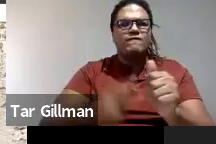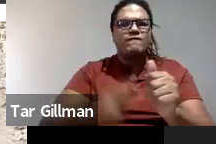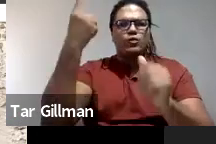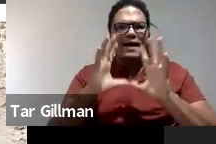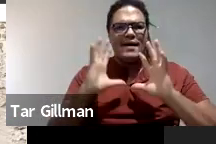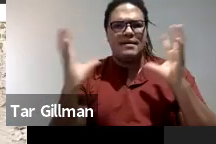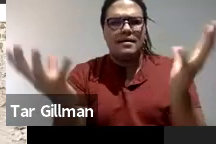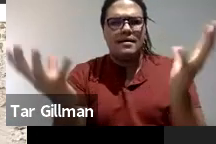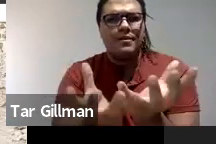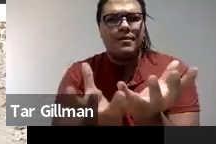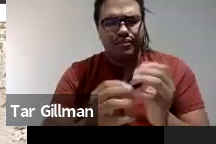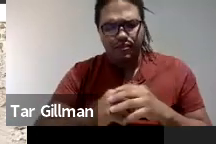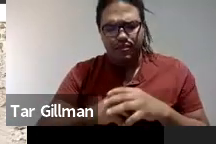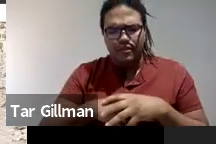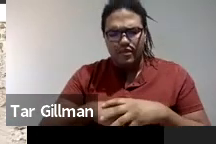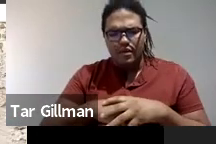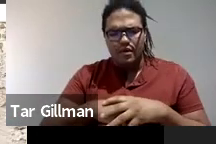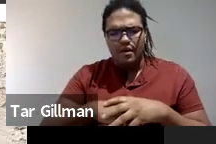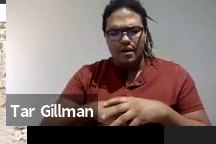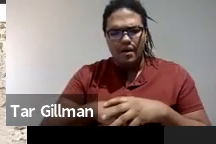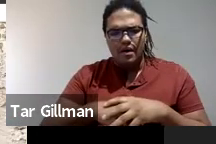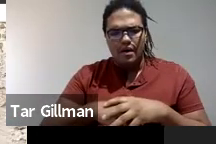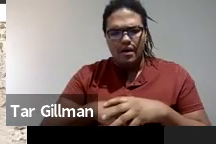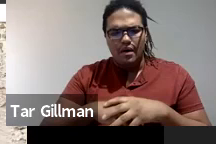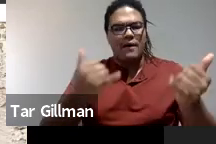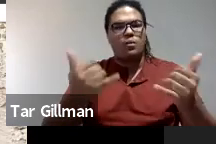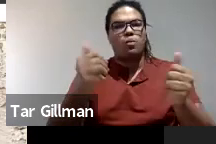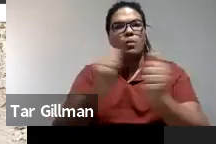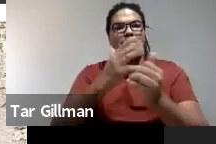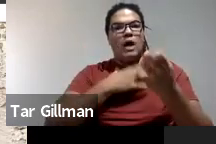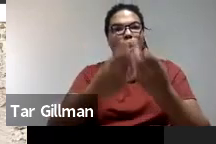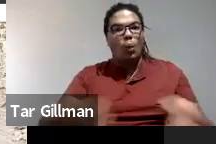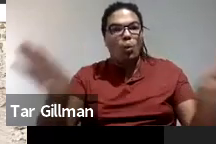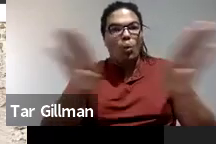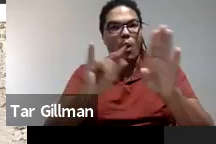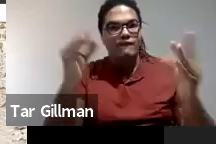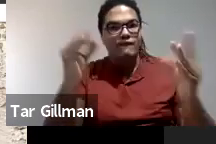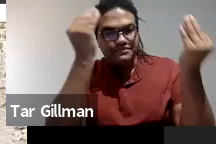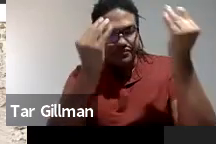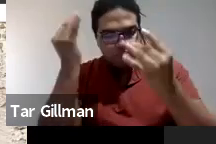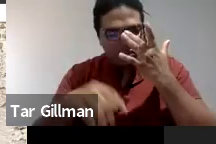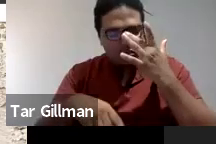the ADA work with everybody?